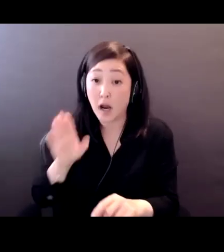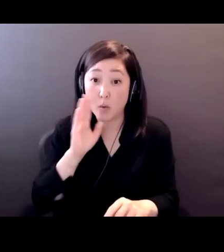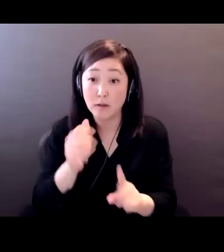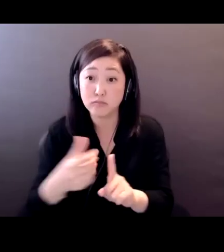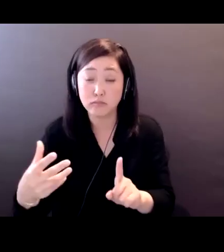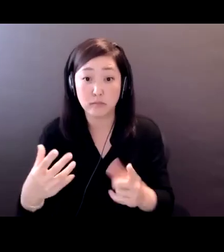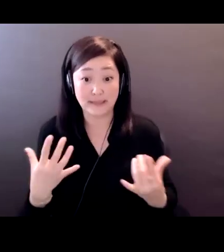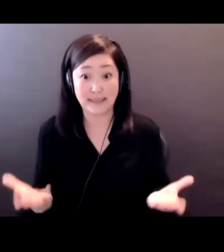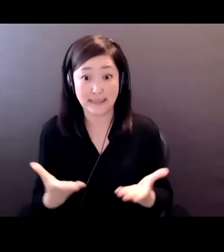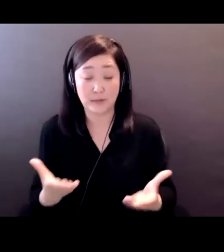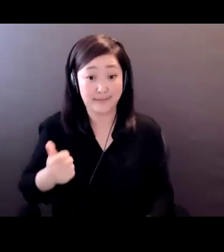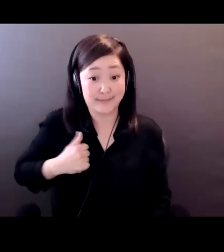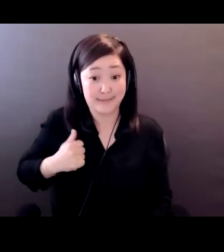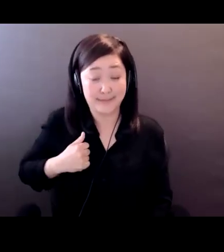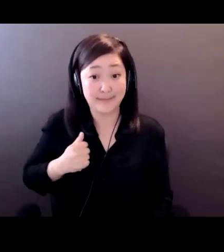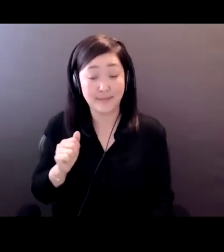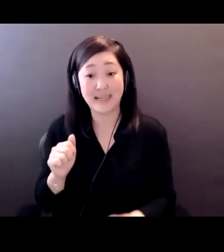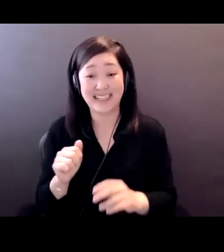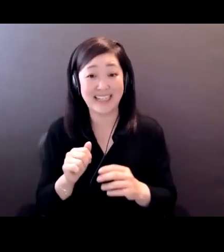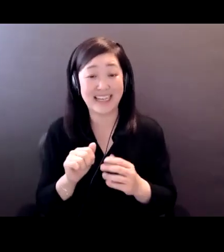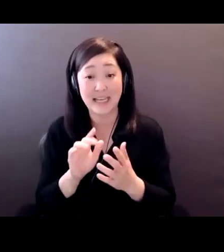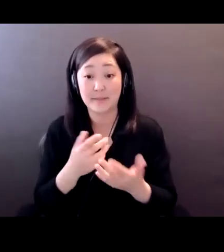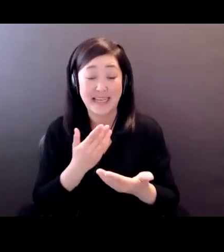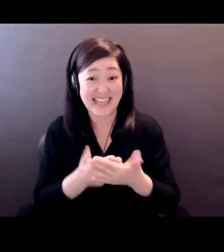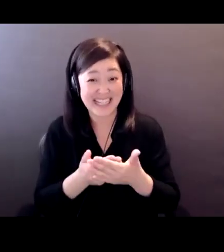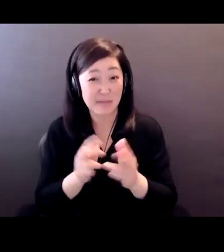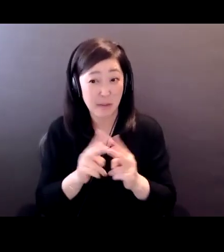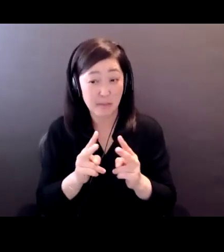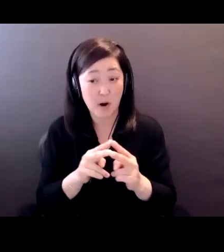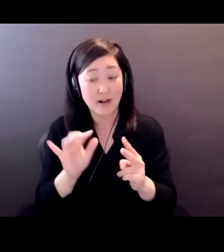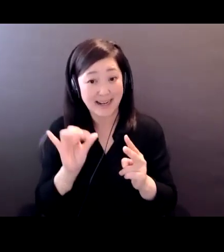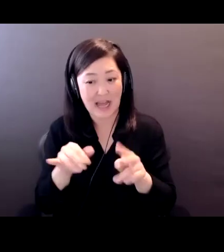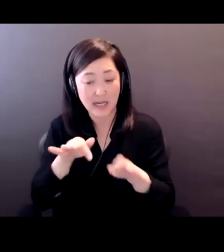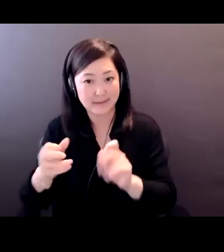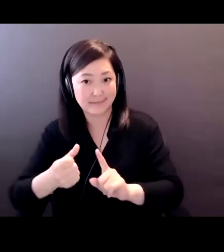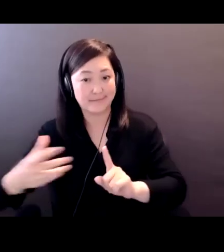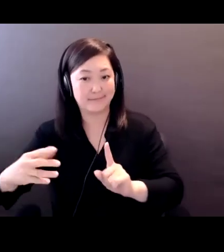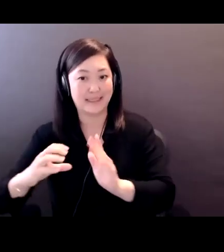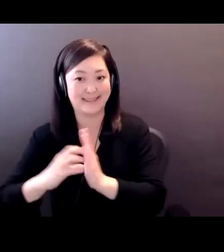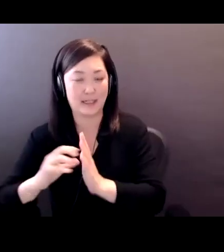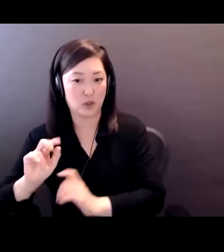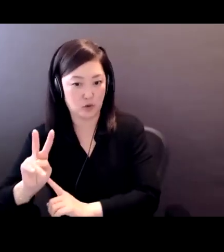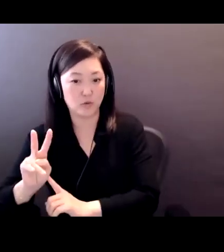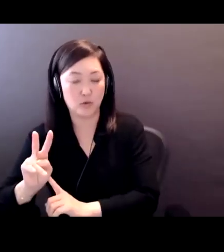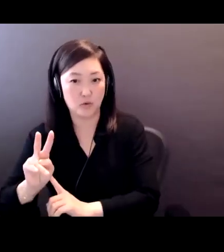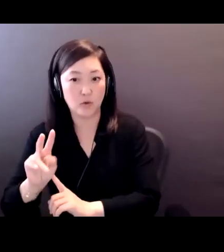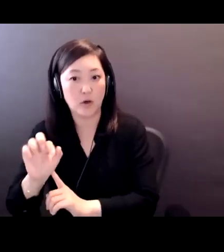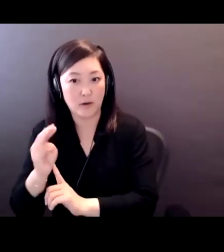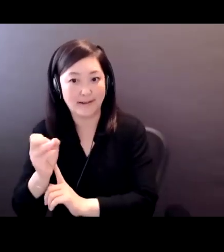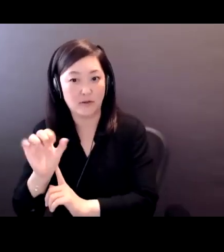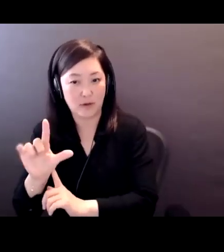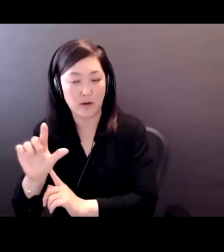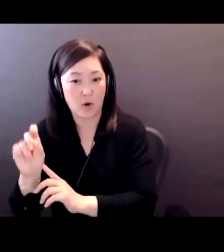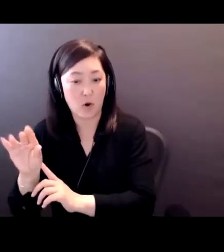Canada, that term is actually defined in Section 2 of our criminal code for the purposes of criminal